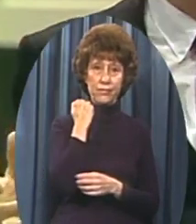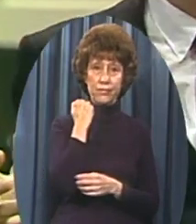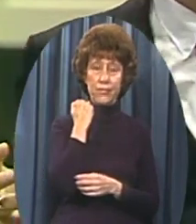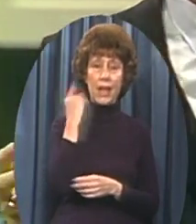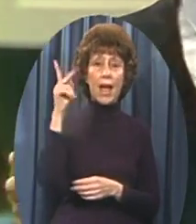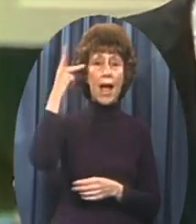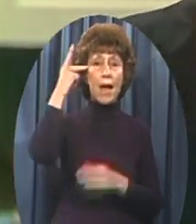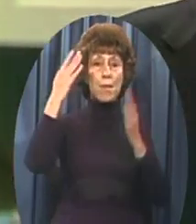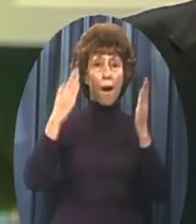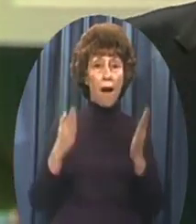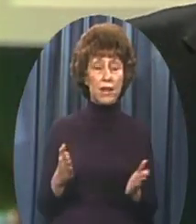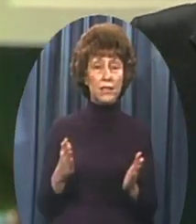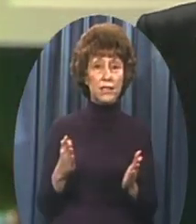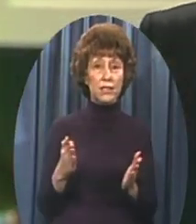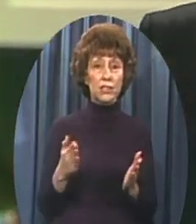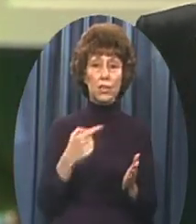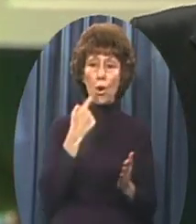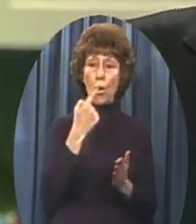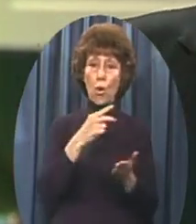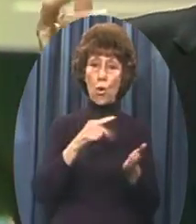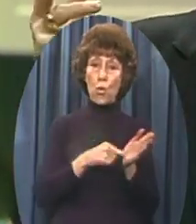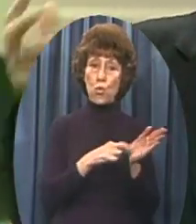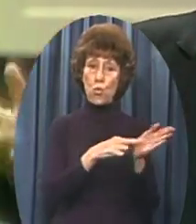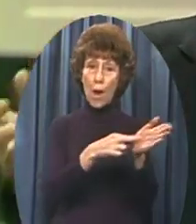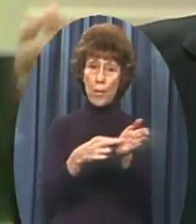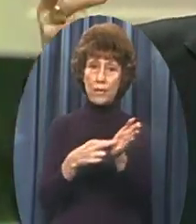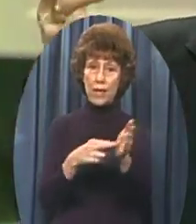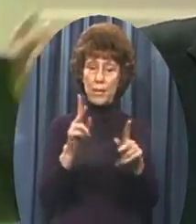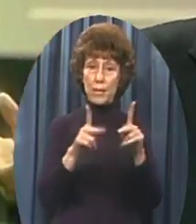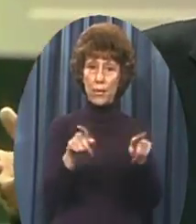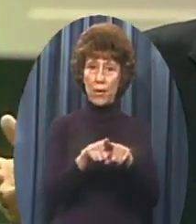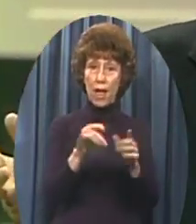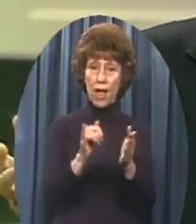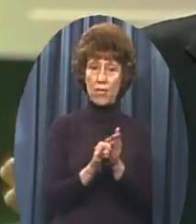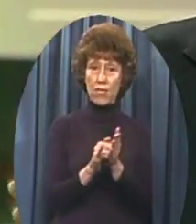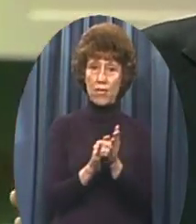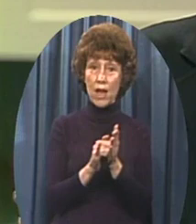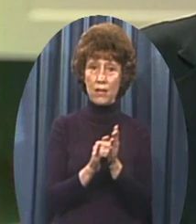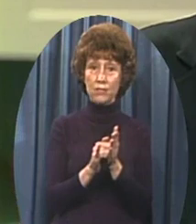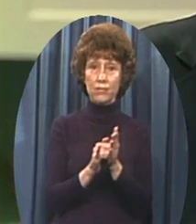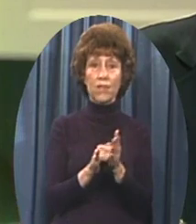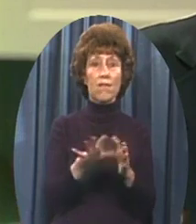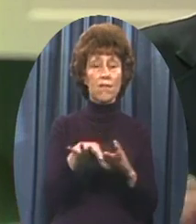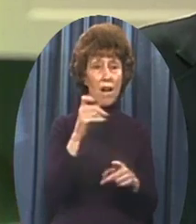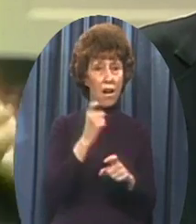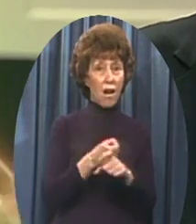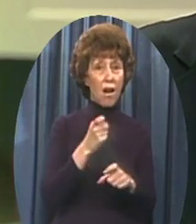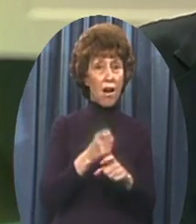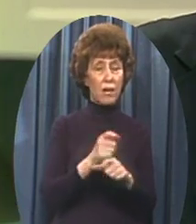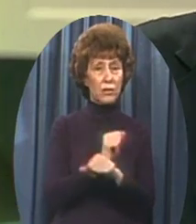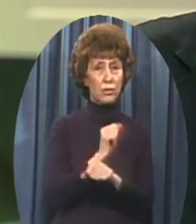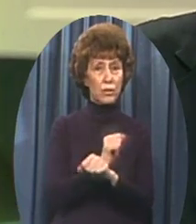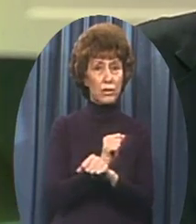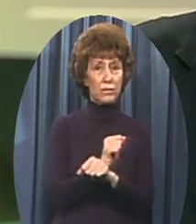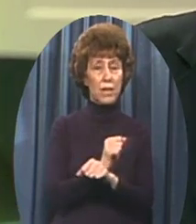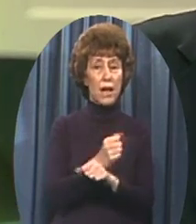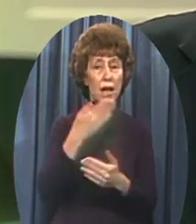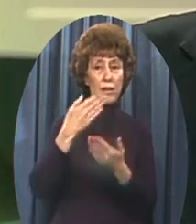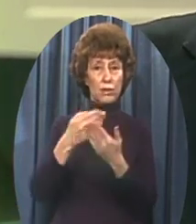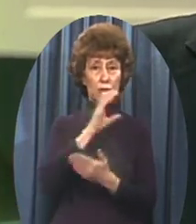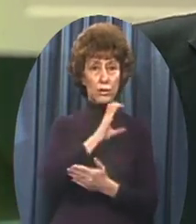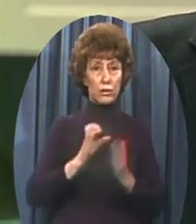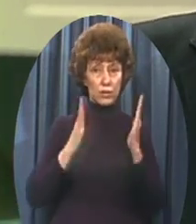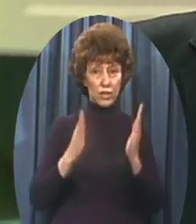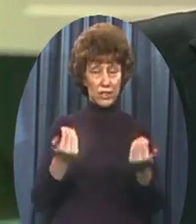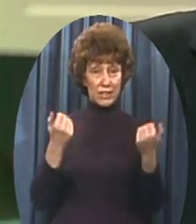of people are finding it hard to maneuver because people are becoming more intelligent, more sophisticated, and as good Christians, they're becoming good citizens.